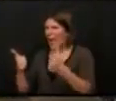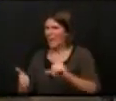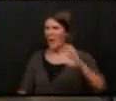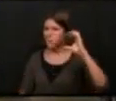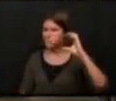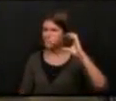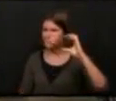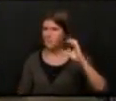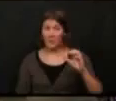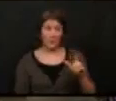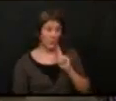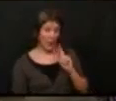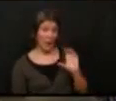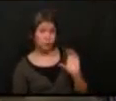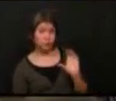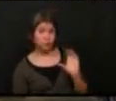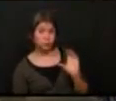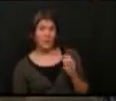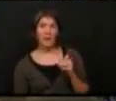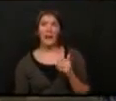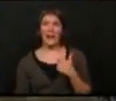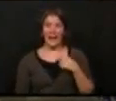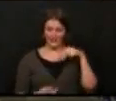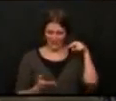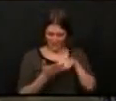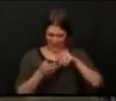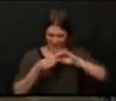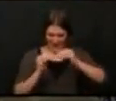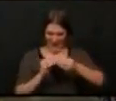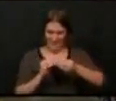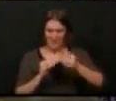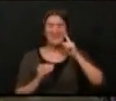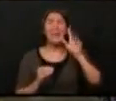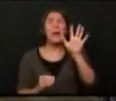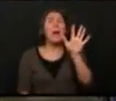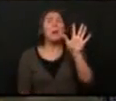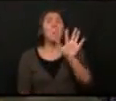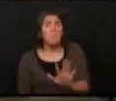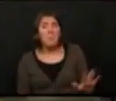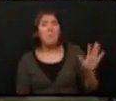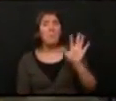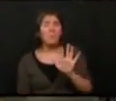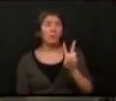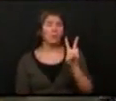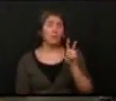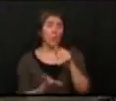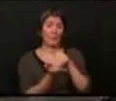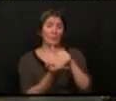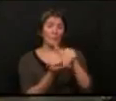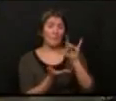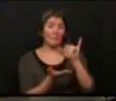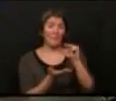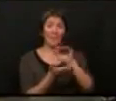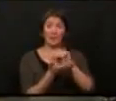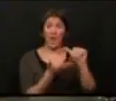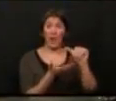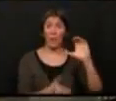As healthy as it was last week. Oh, I think it's healthier. I don't remember the exact figure, John, but it's somewhere just a little over $2 million. That's